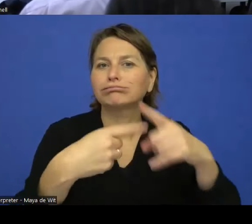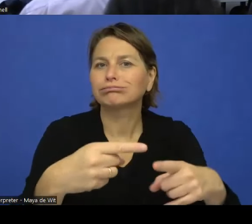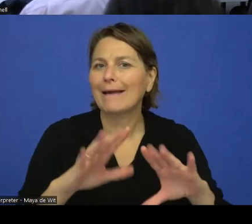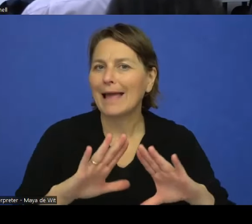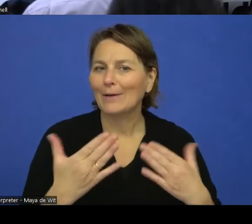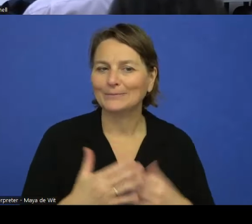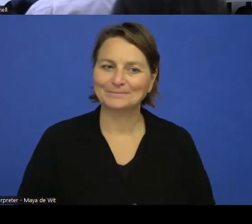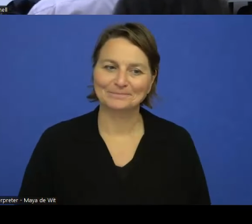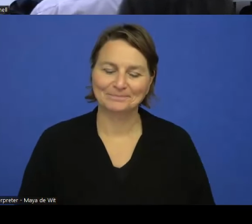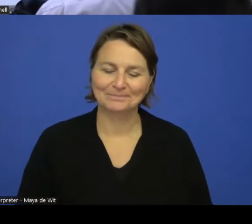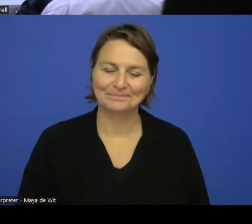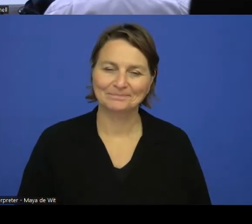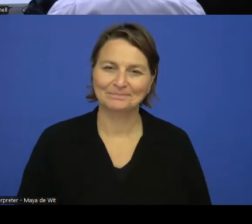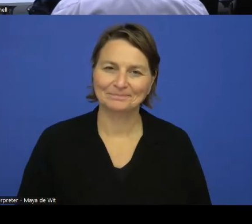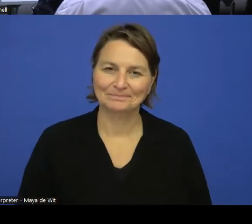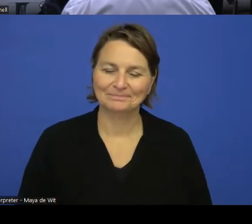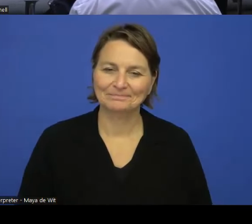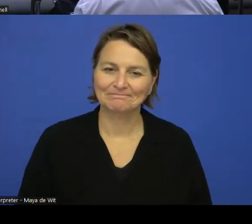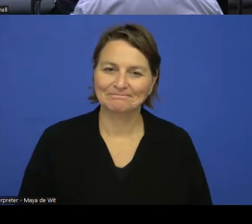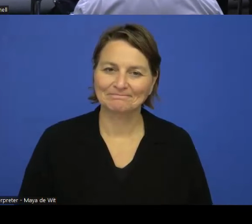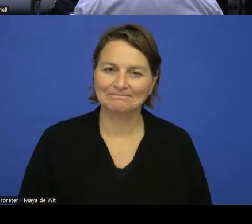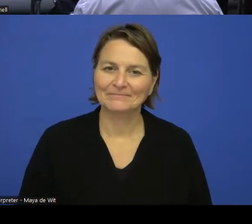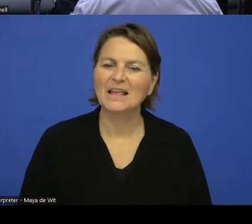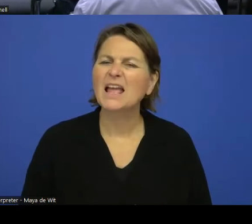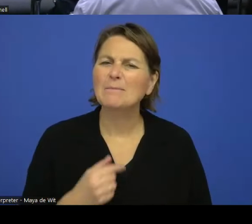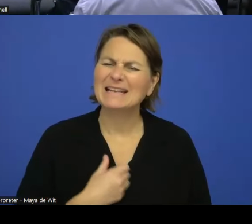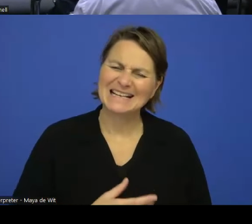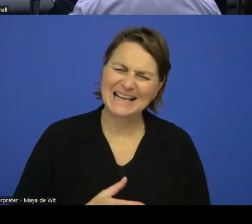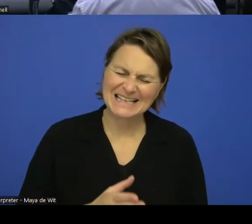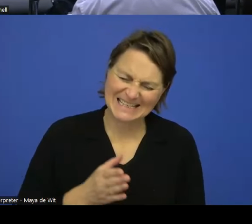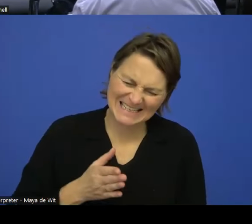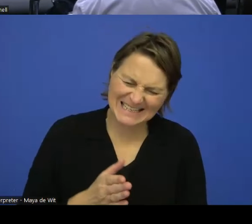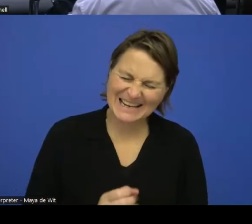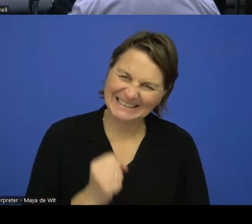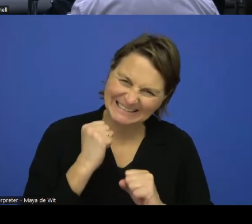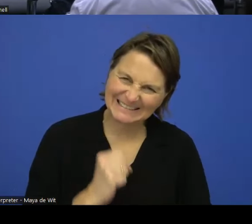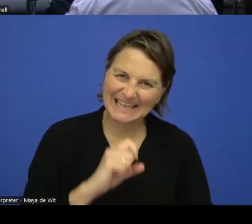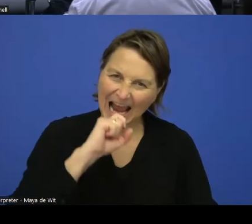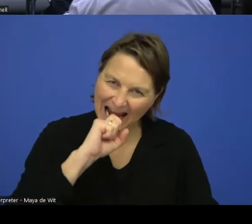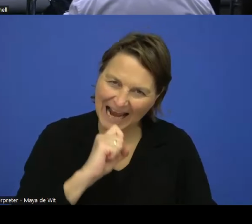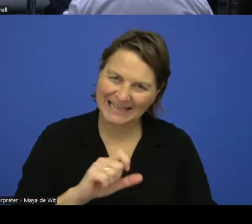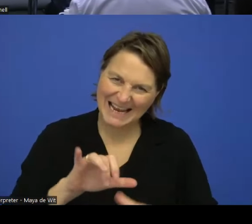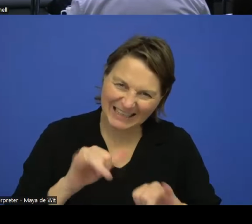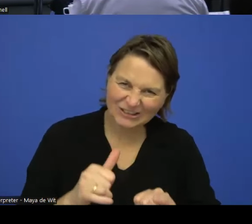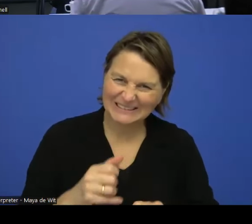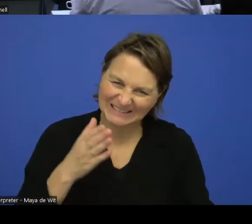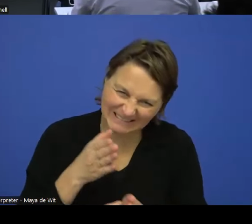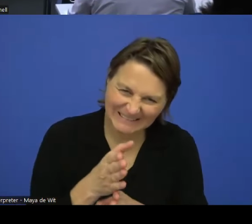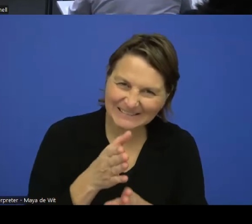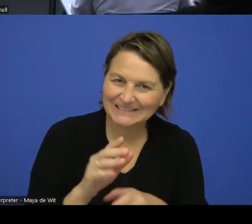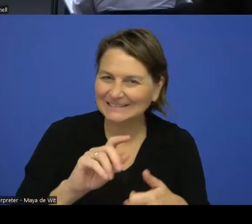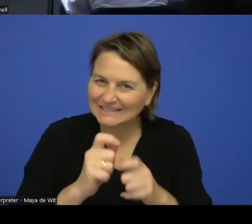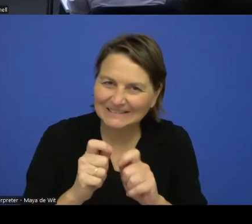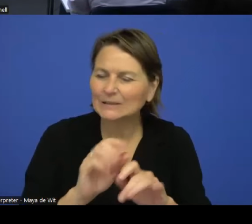One of the things I would say is that I'm not a kind of hardcore engineer, if you like. I'm much more interested in kind of applying other people's exciting